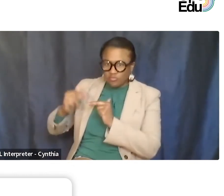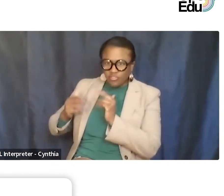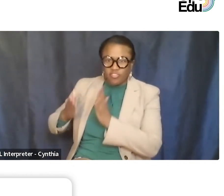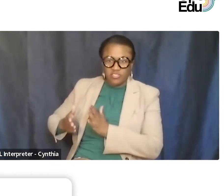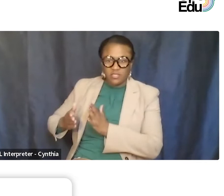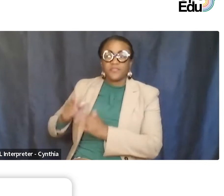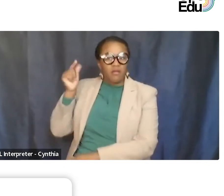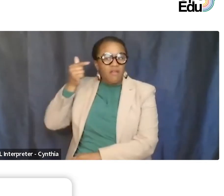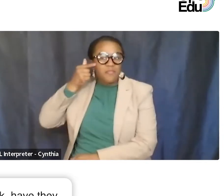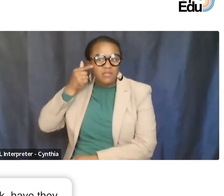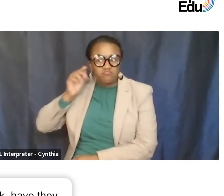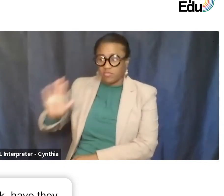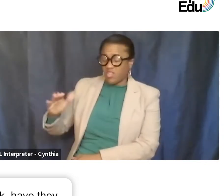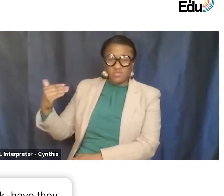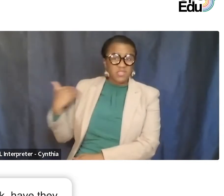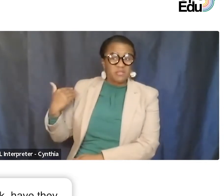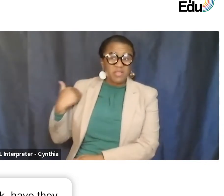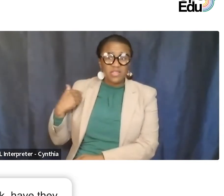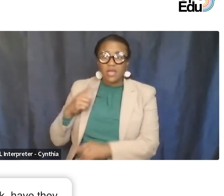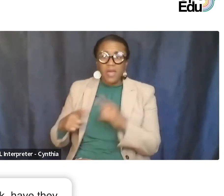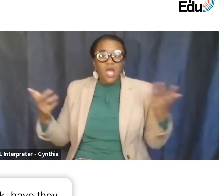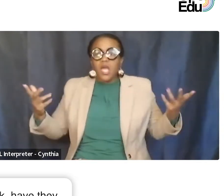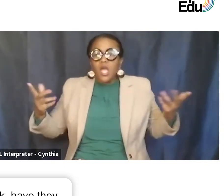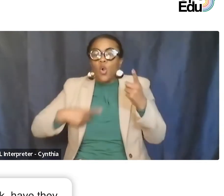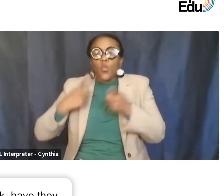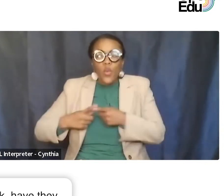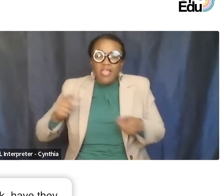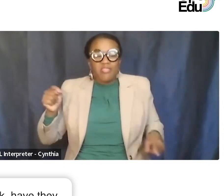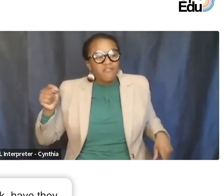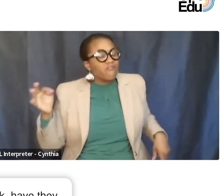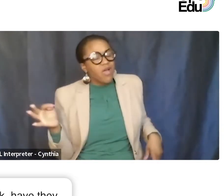our government. But when the fuck have they ever